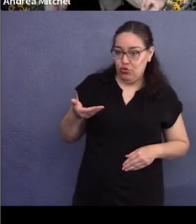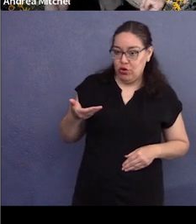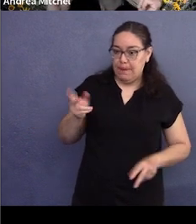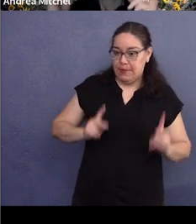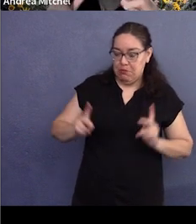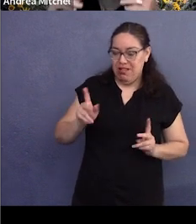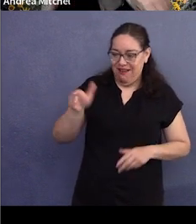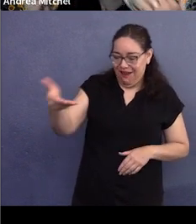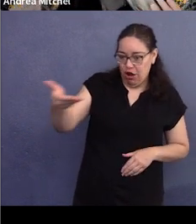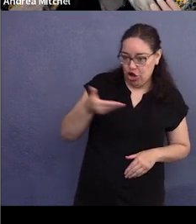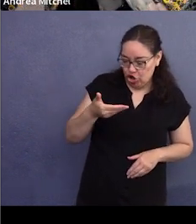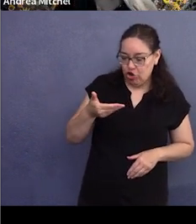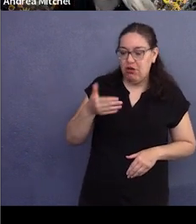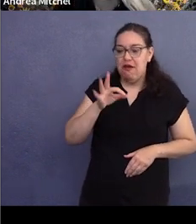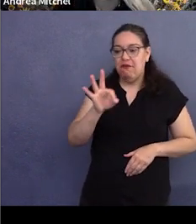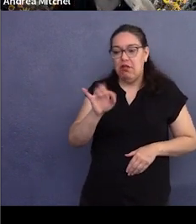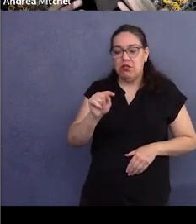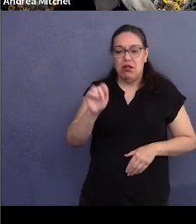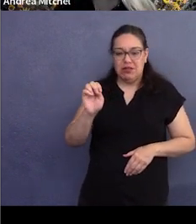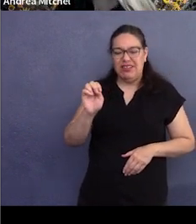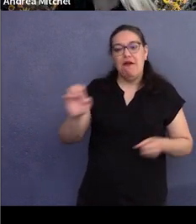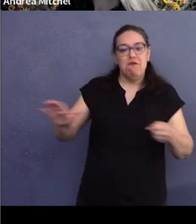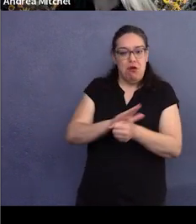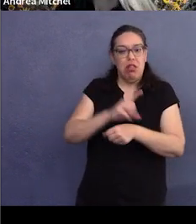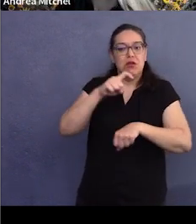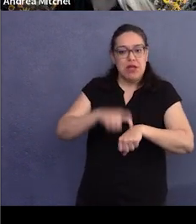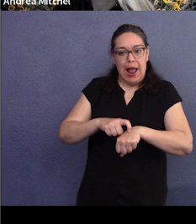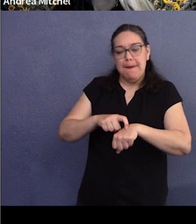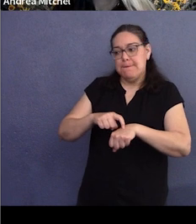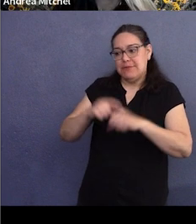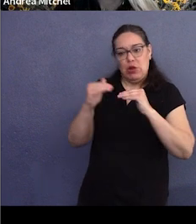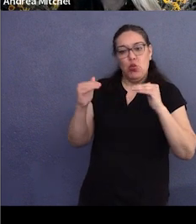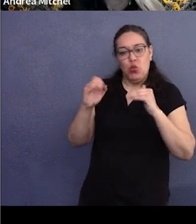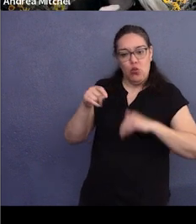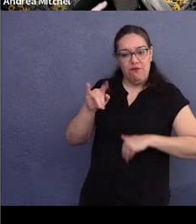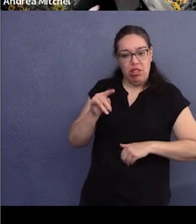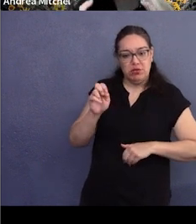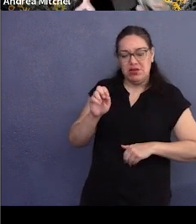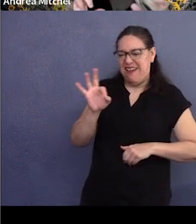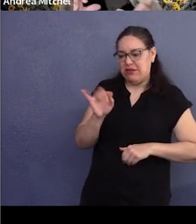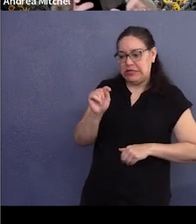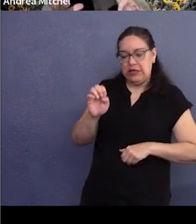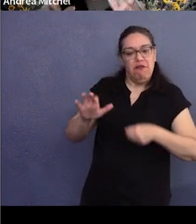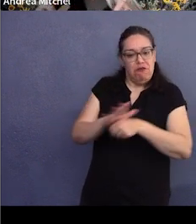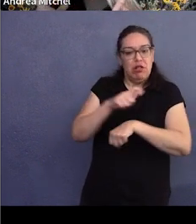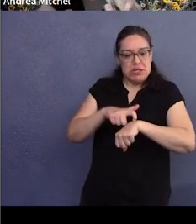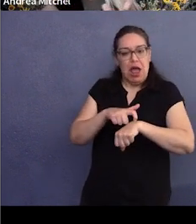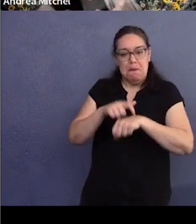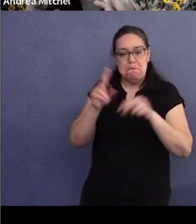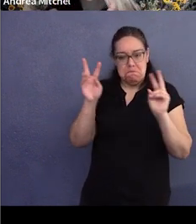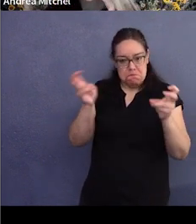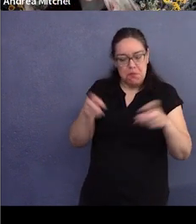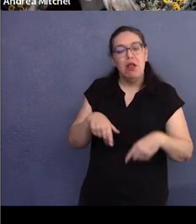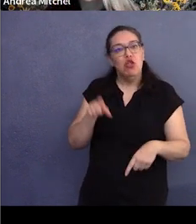you're talking about hiring a full-time person, it's considered an FTE, full-time equivalent. But what you want to do is you have to start thinking